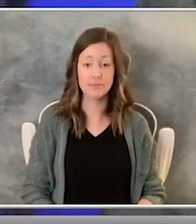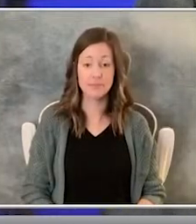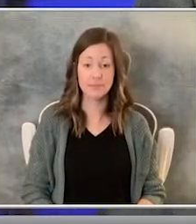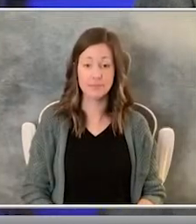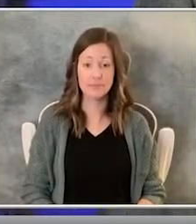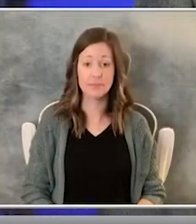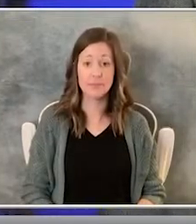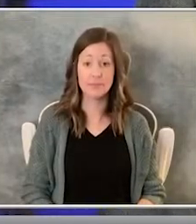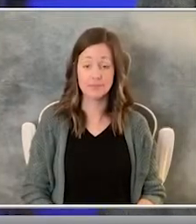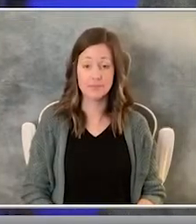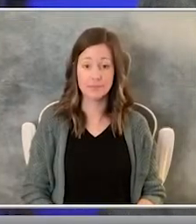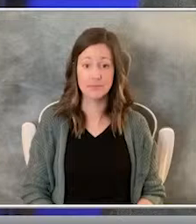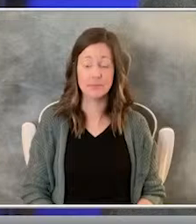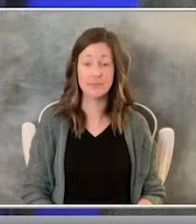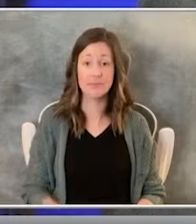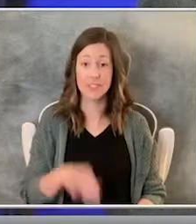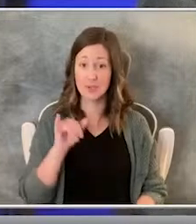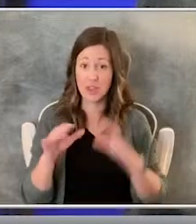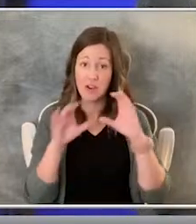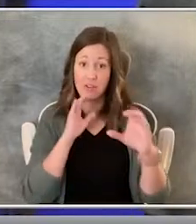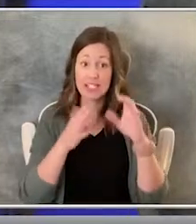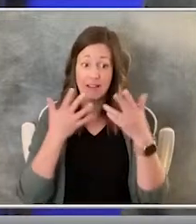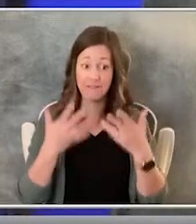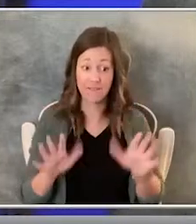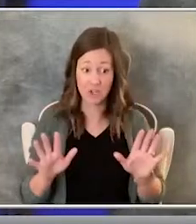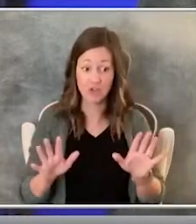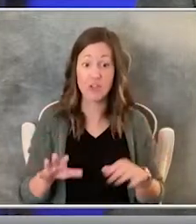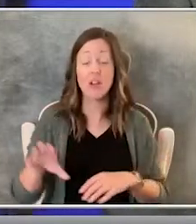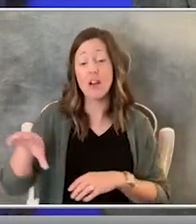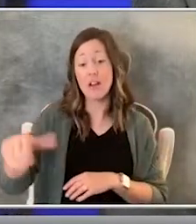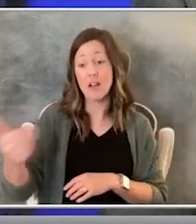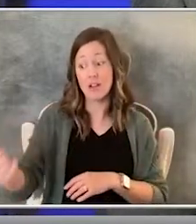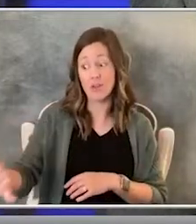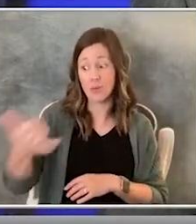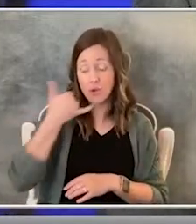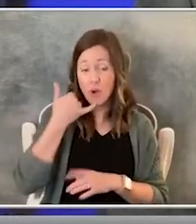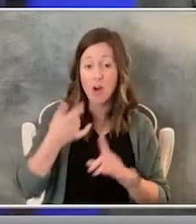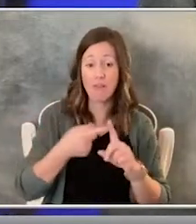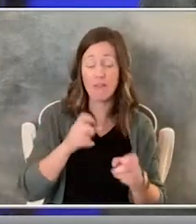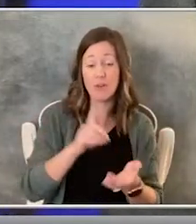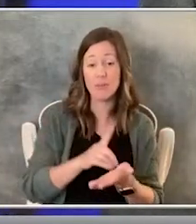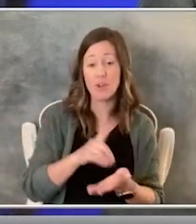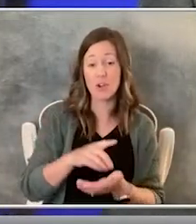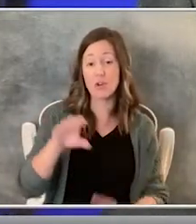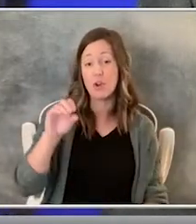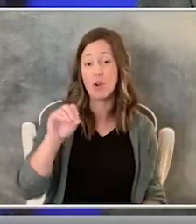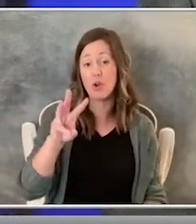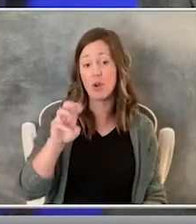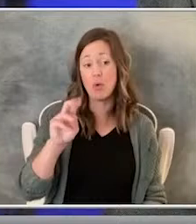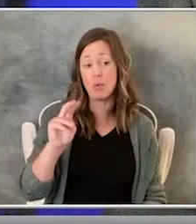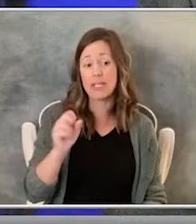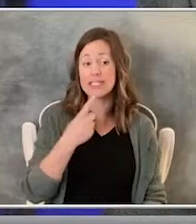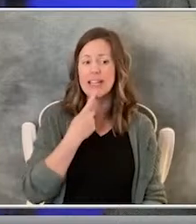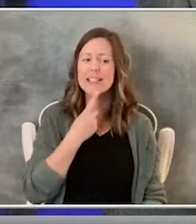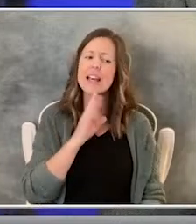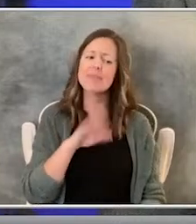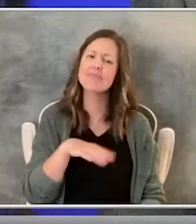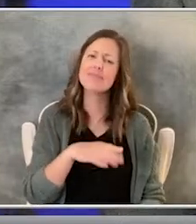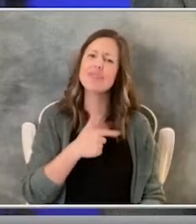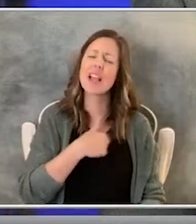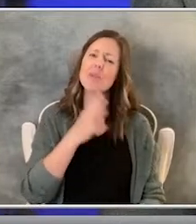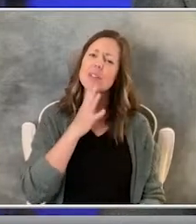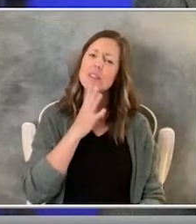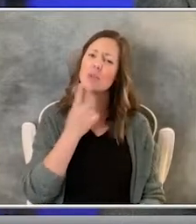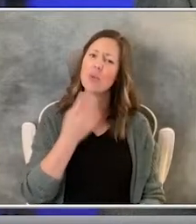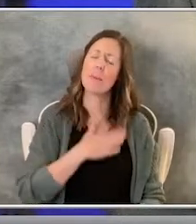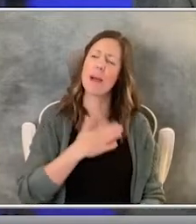still a big driving part of the job. We love sharing all the incredible work that our doctors do here. And something else we